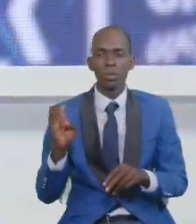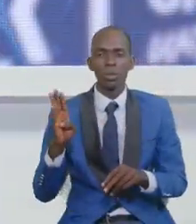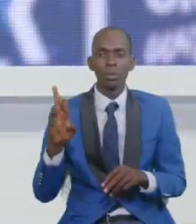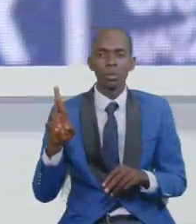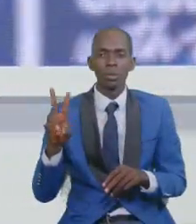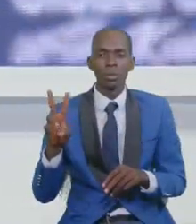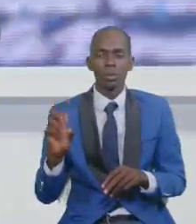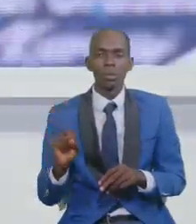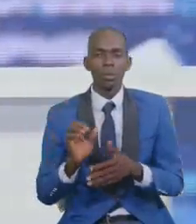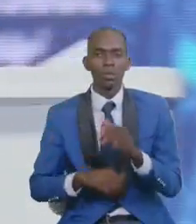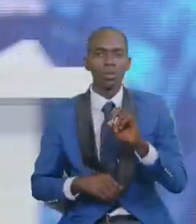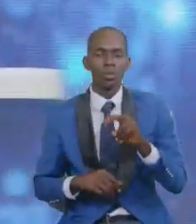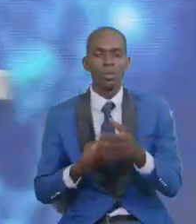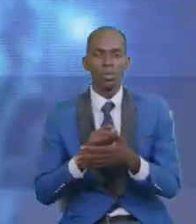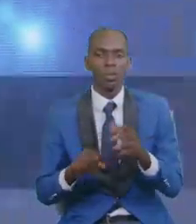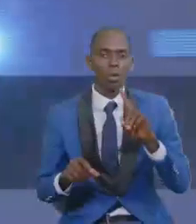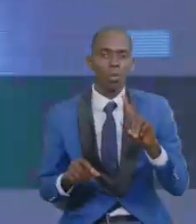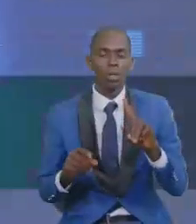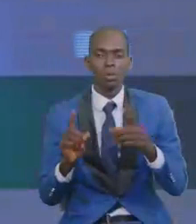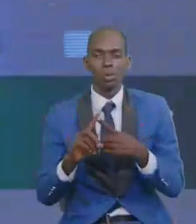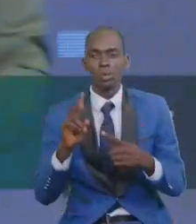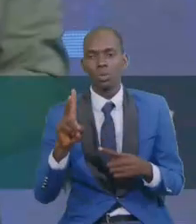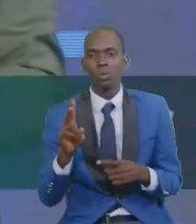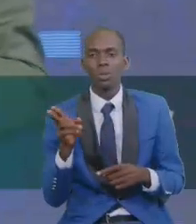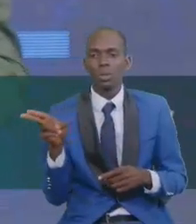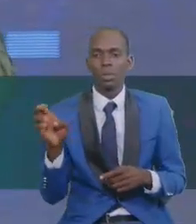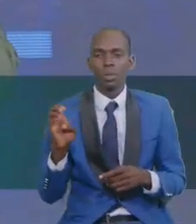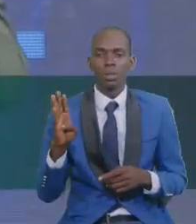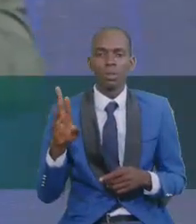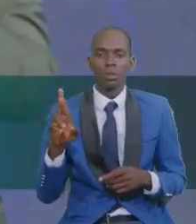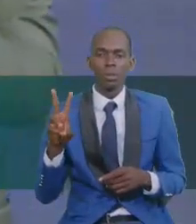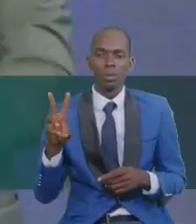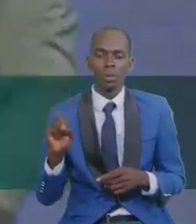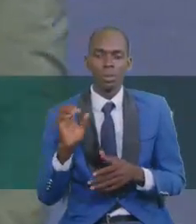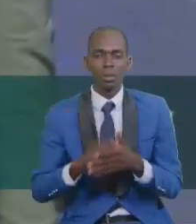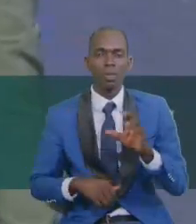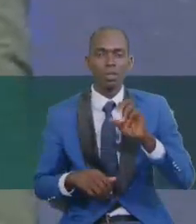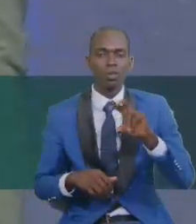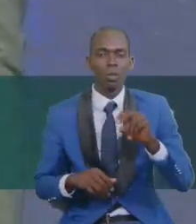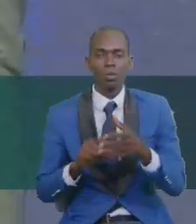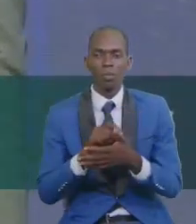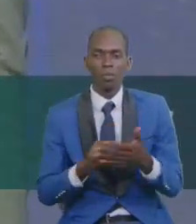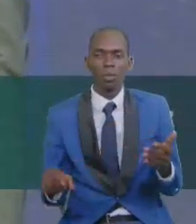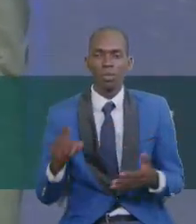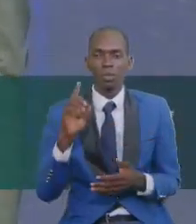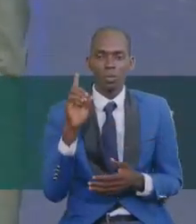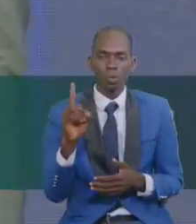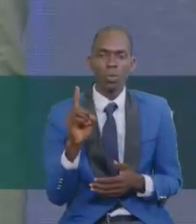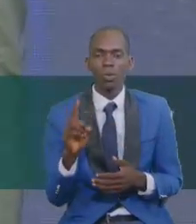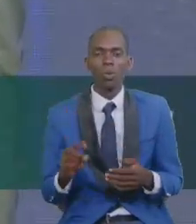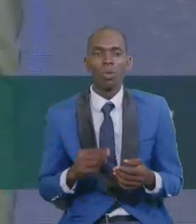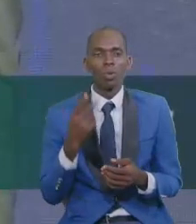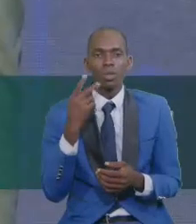2. Hebrews chapter 12, verse 1. Wherefore, seeing we also